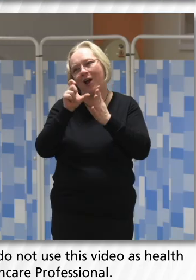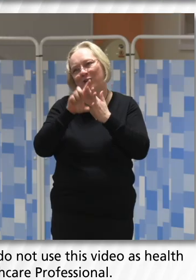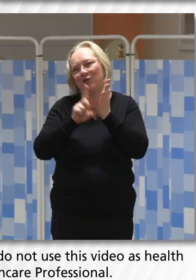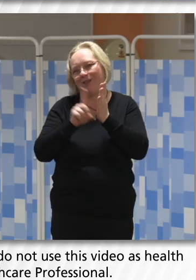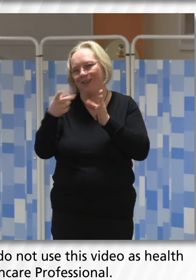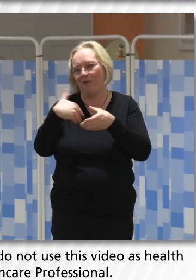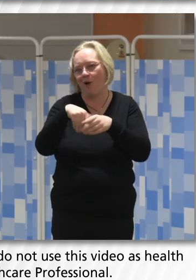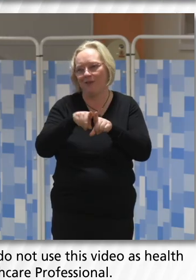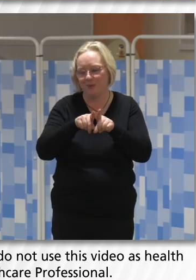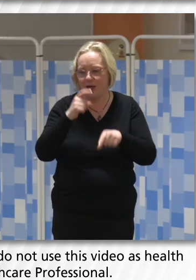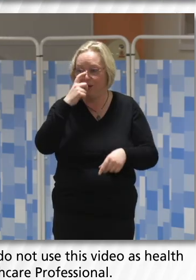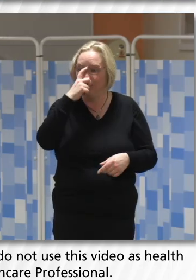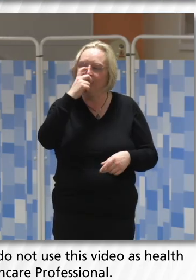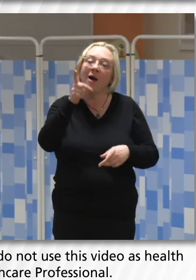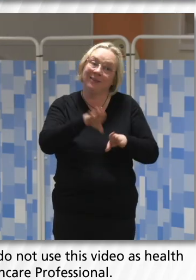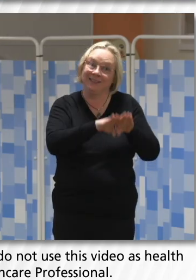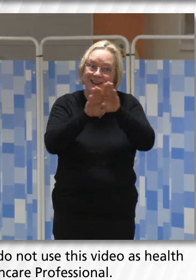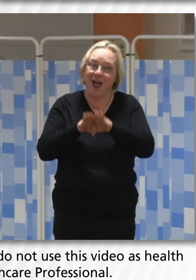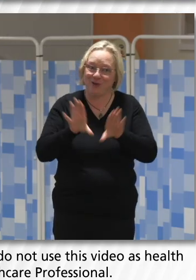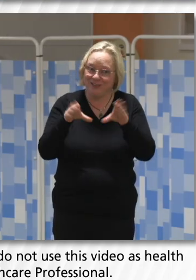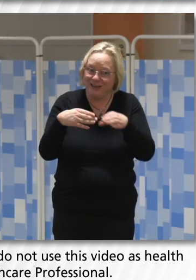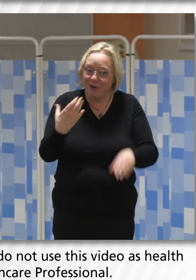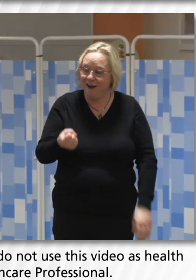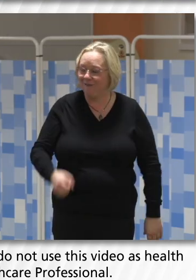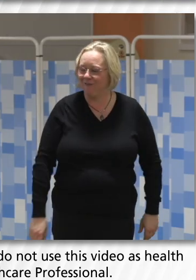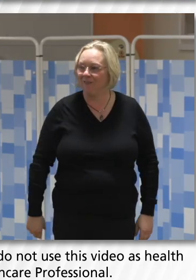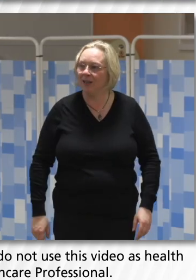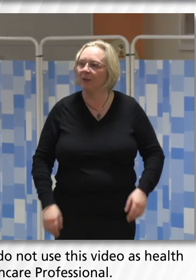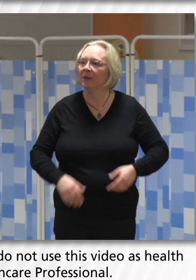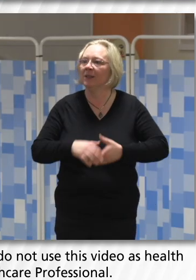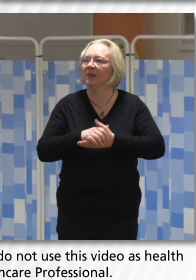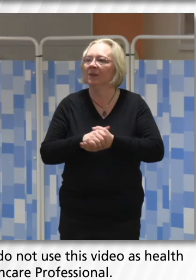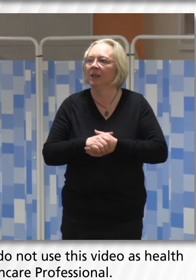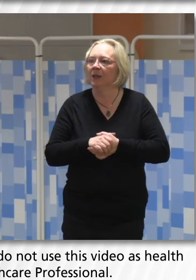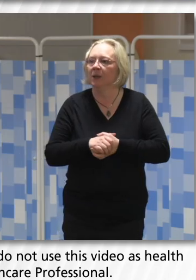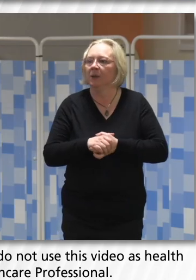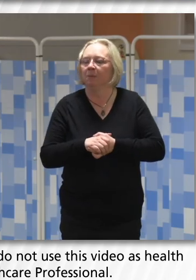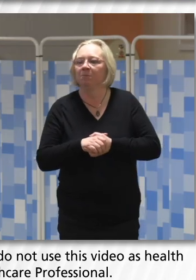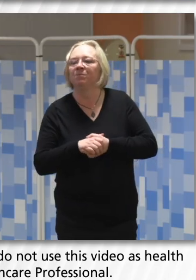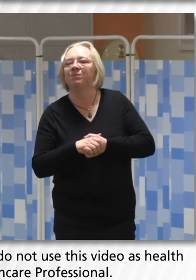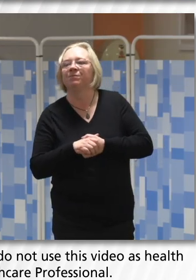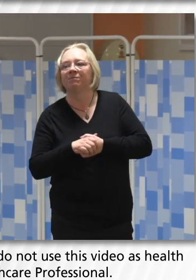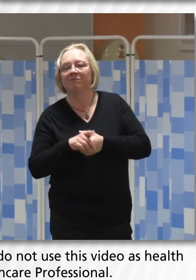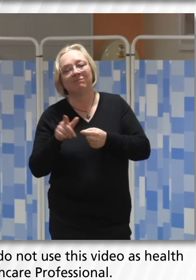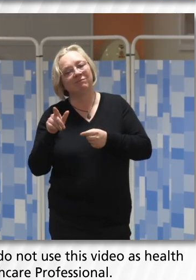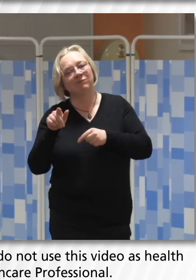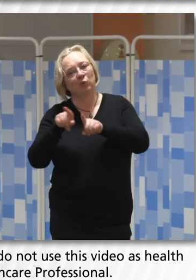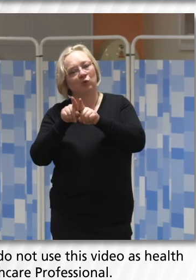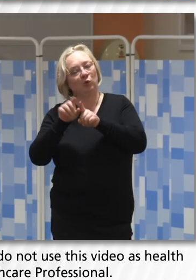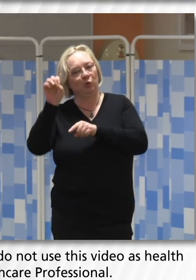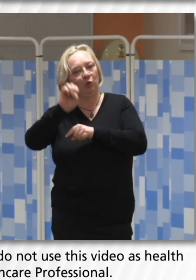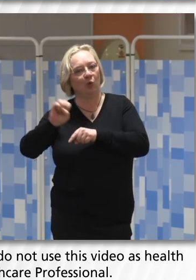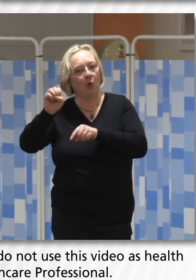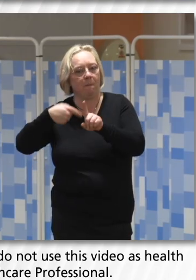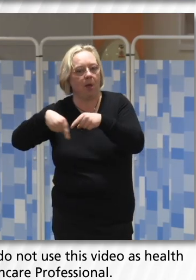a national thing. There's a national team that plays in Europe as well.